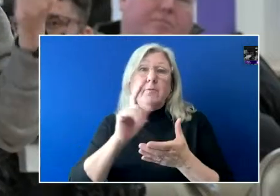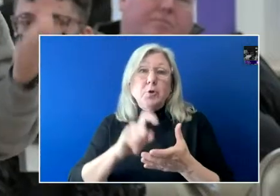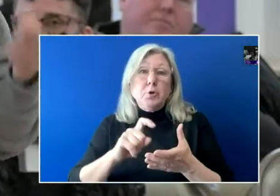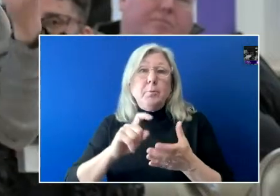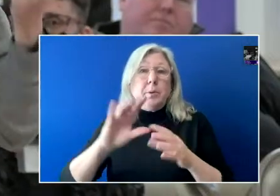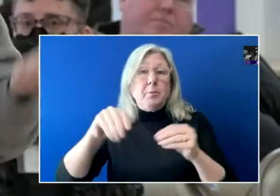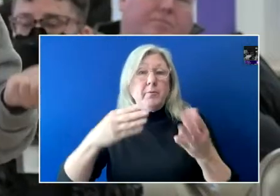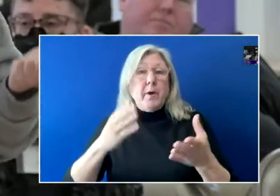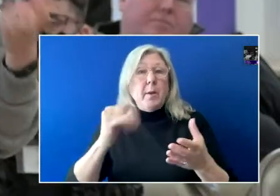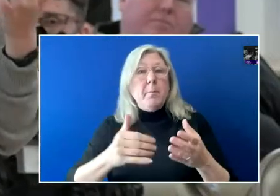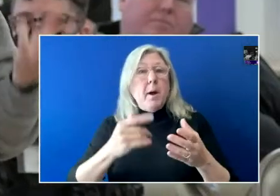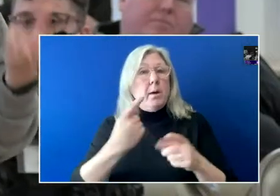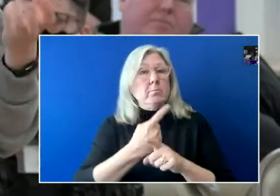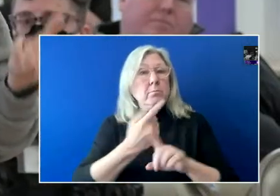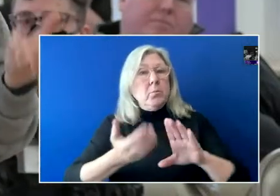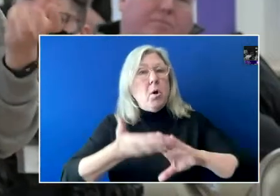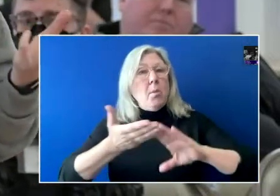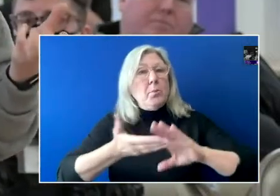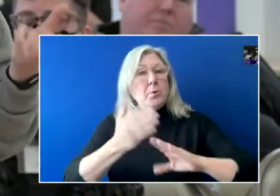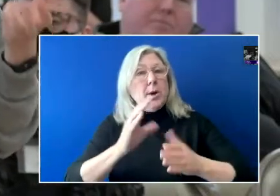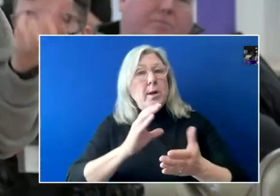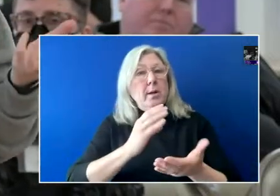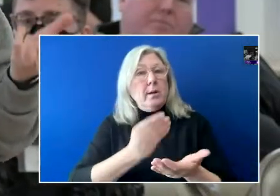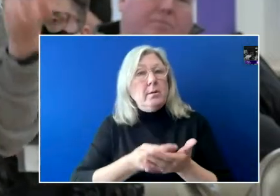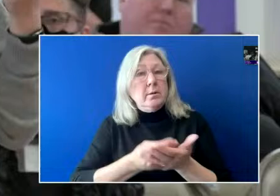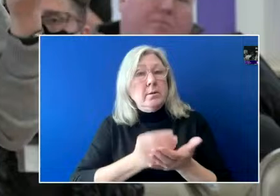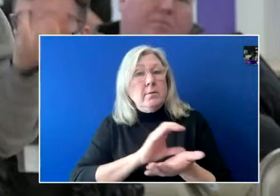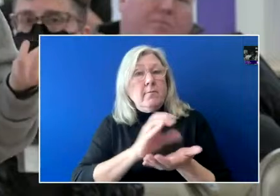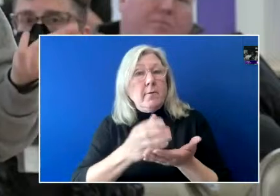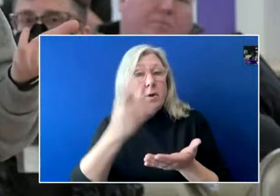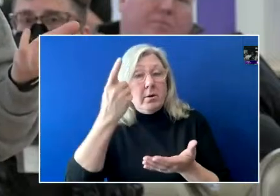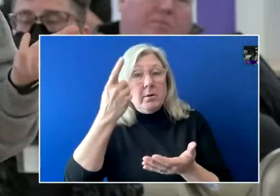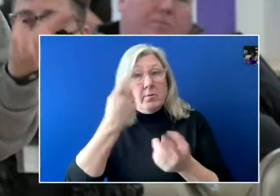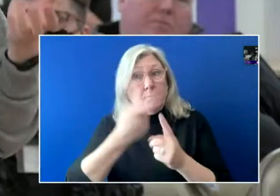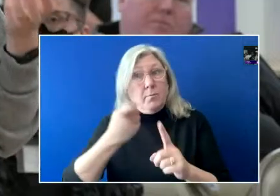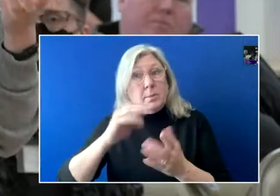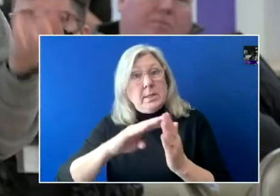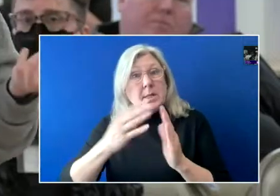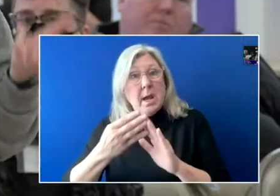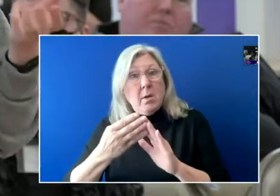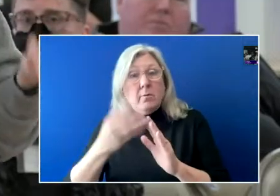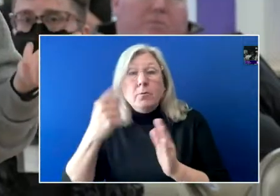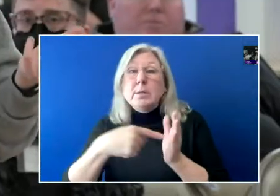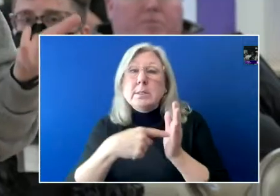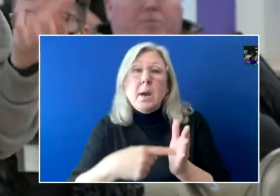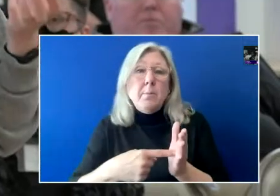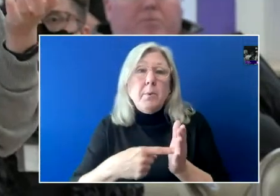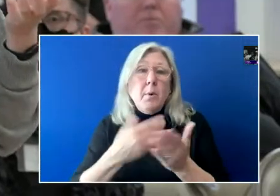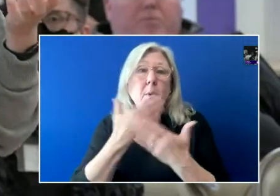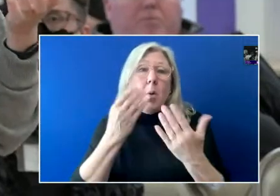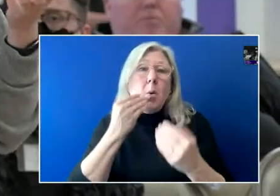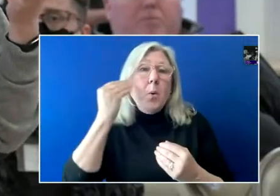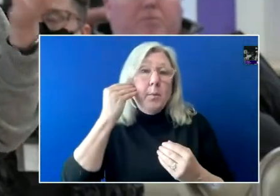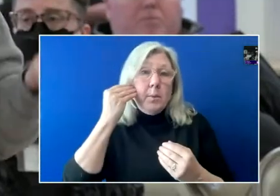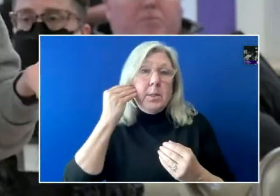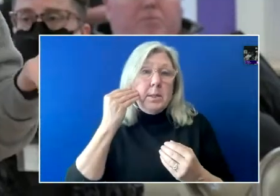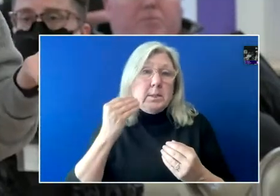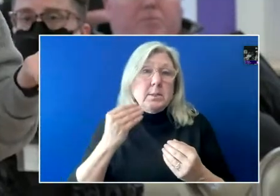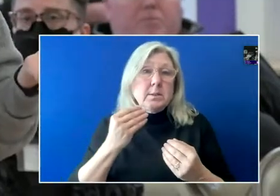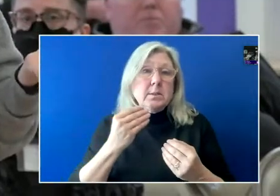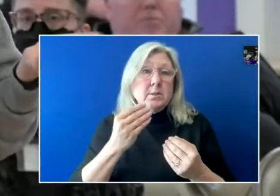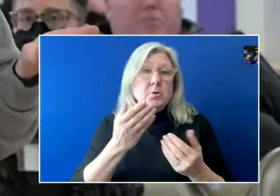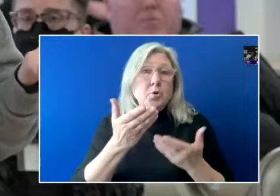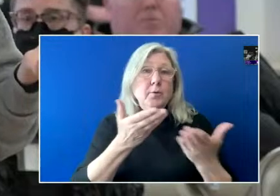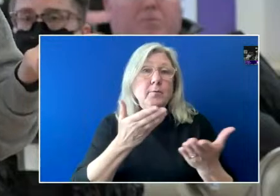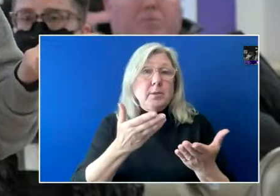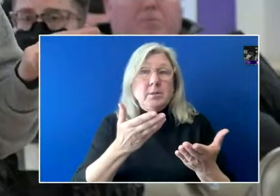funds of the town the core budget of the town for example homeless Services is almost entirely outsourced to a nonprofit